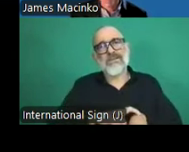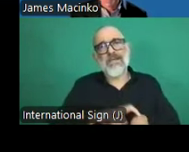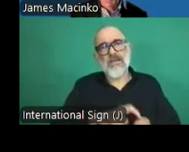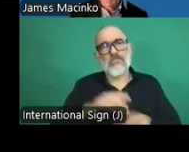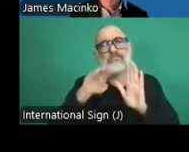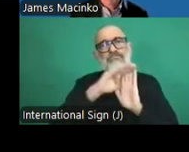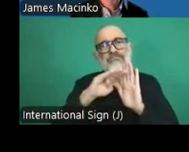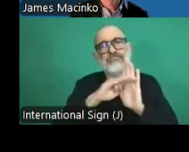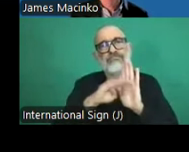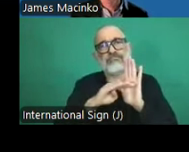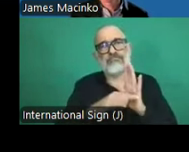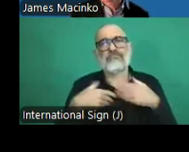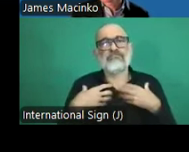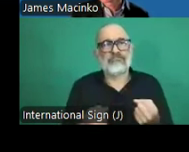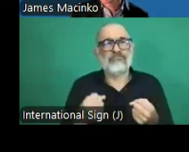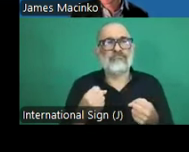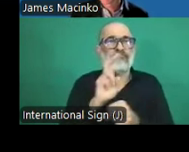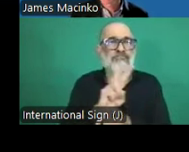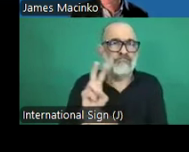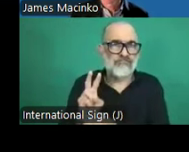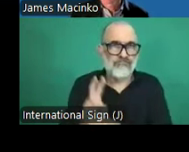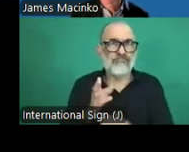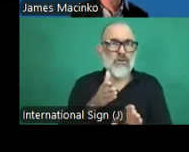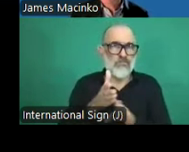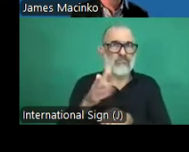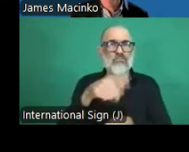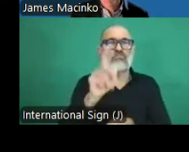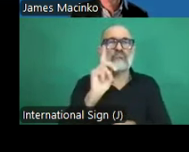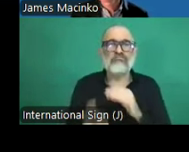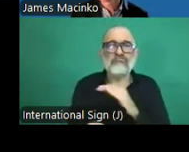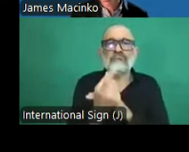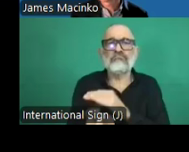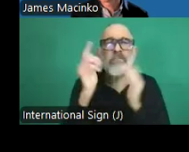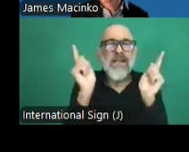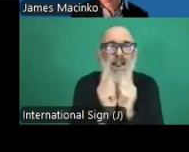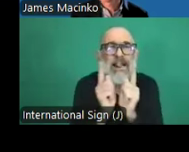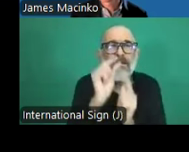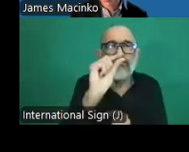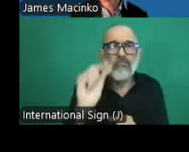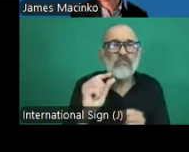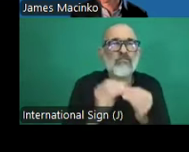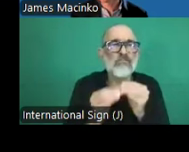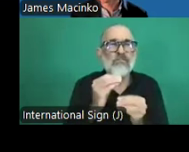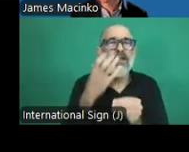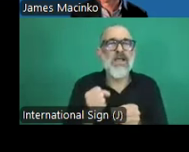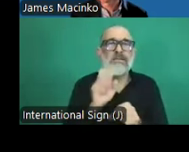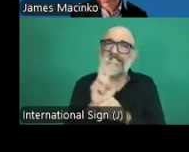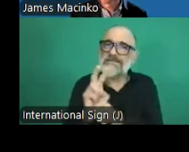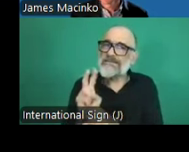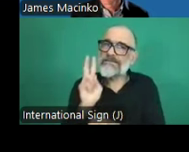individuals. People having an illness or injury, they often would go to an urgent care or a public